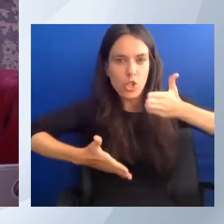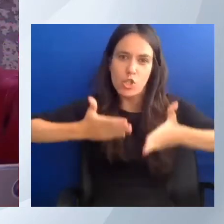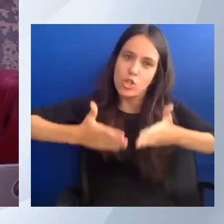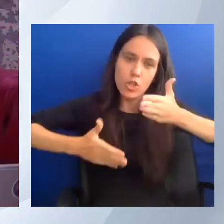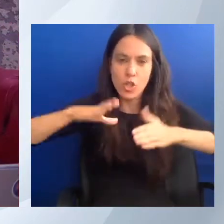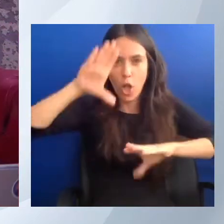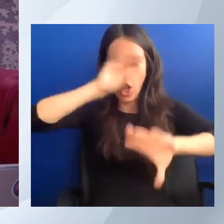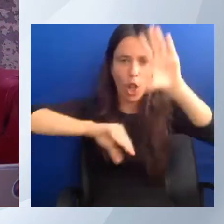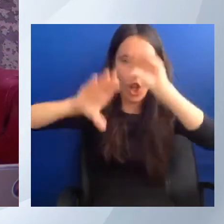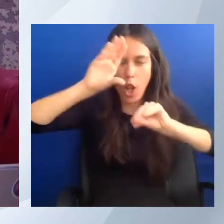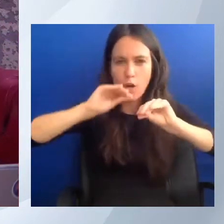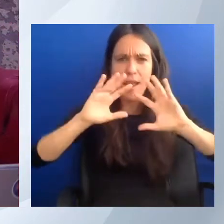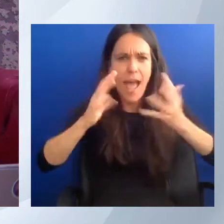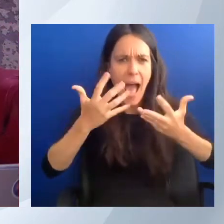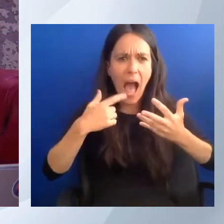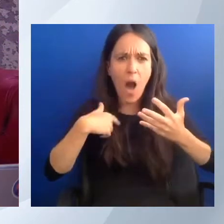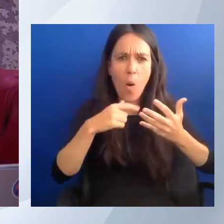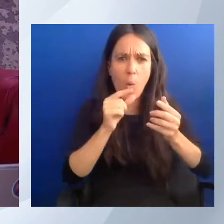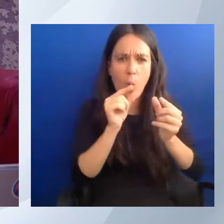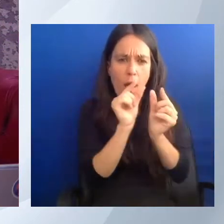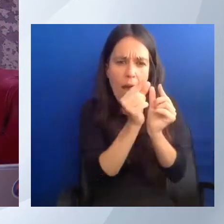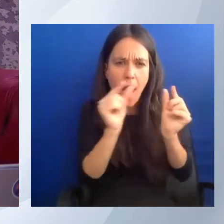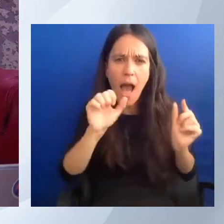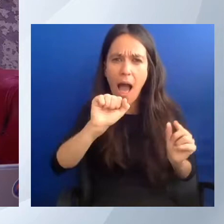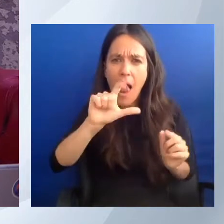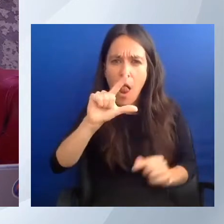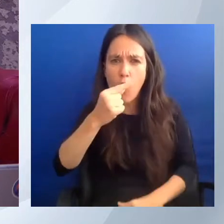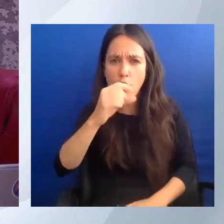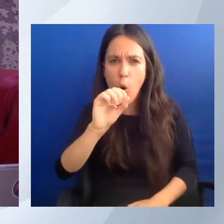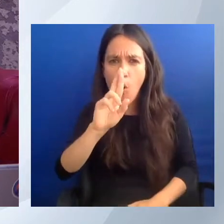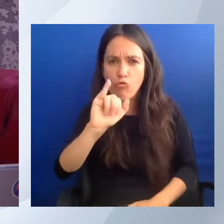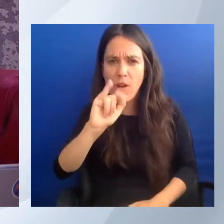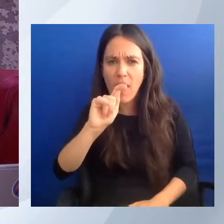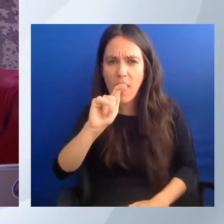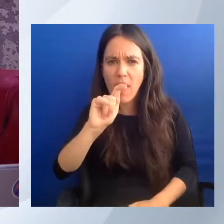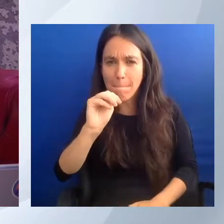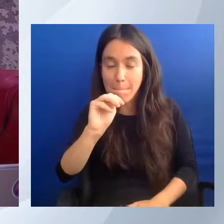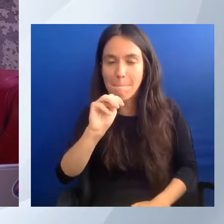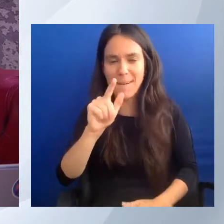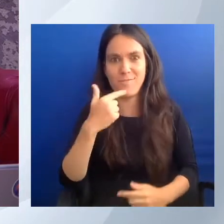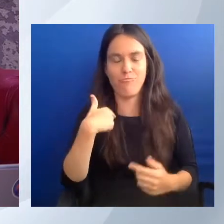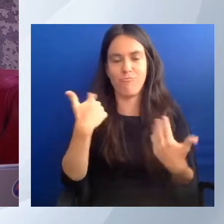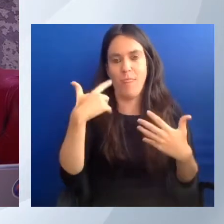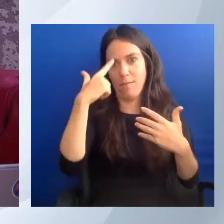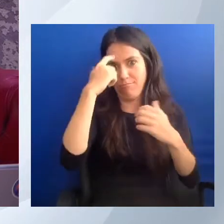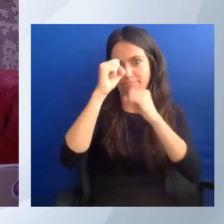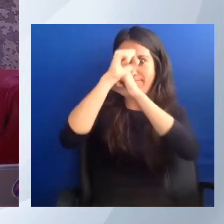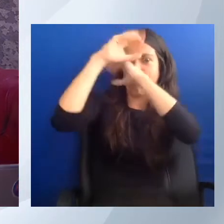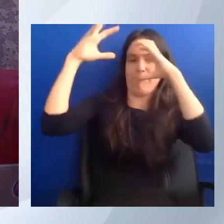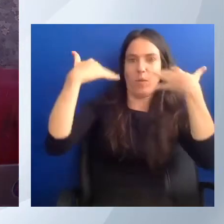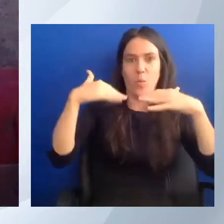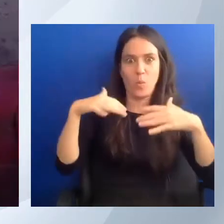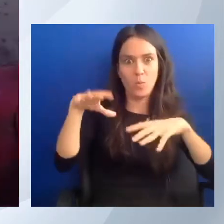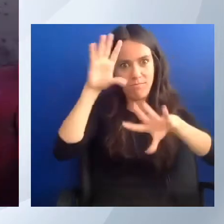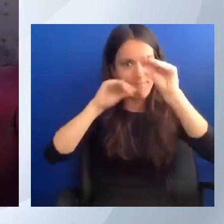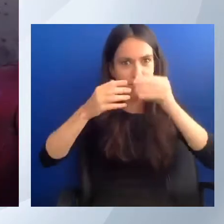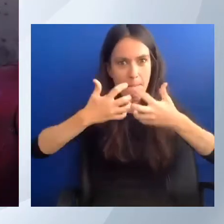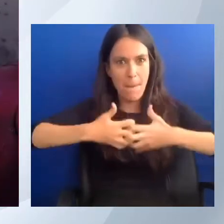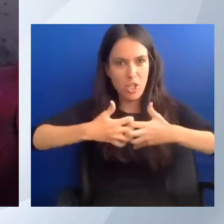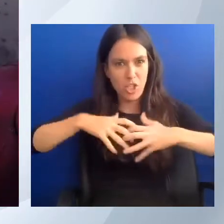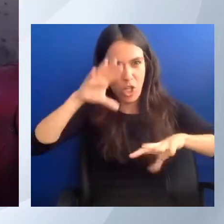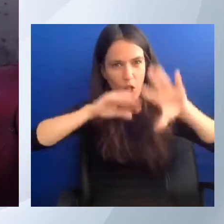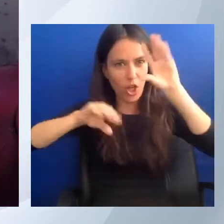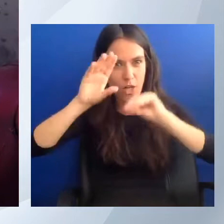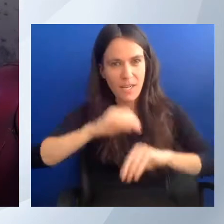machine learning algorithms. So you're pretty hardcore if it comes to AI and machine learning, right? Yeah, I spend a lot of my time in